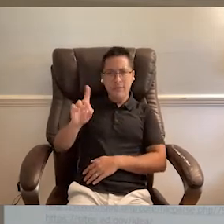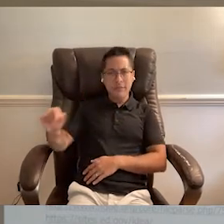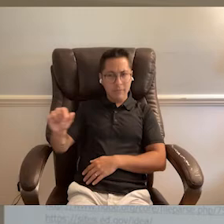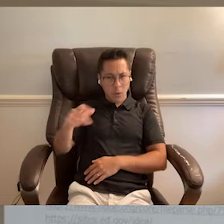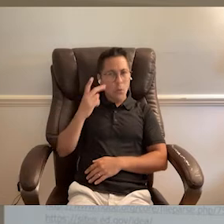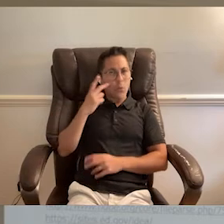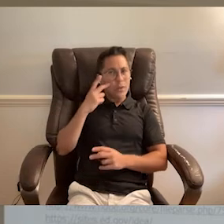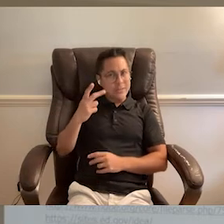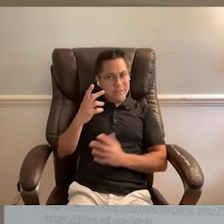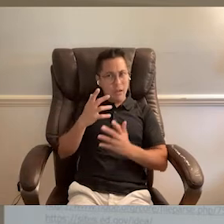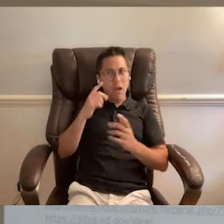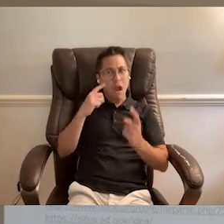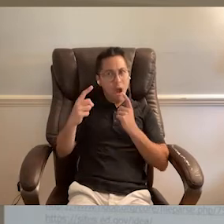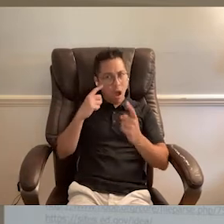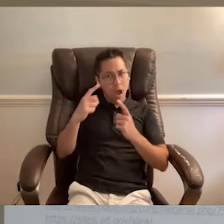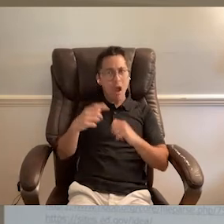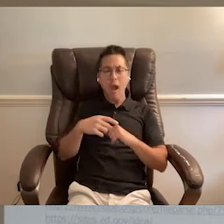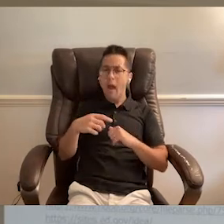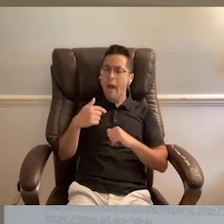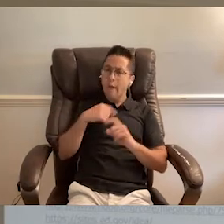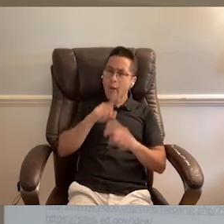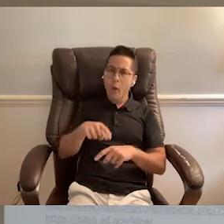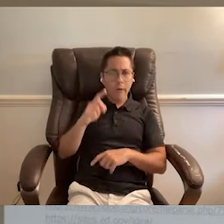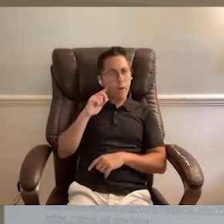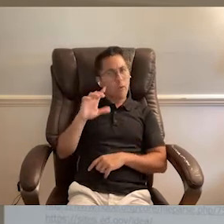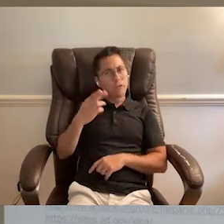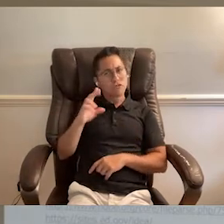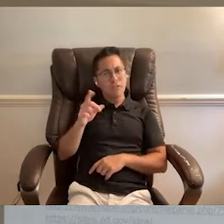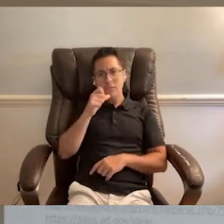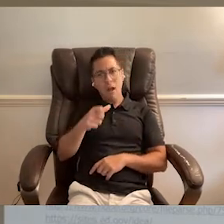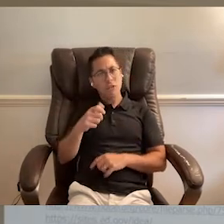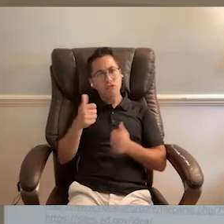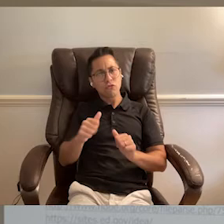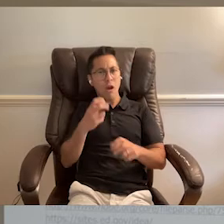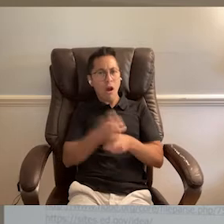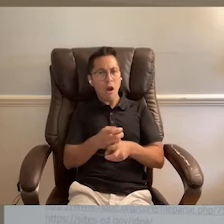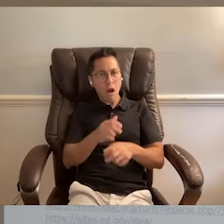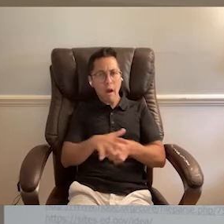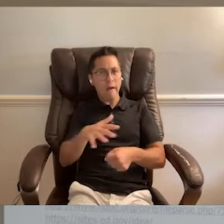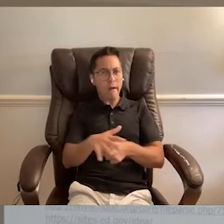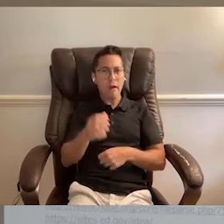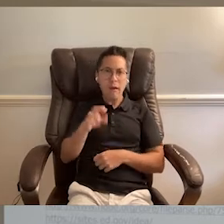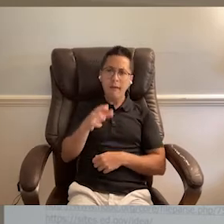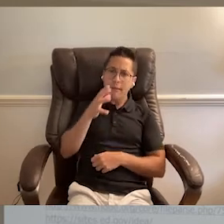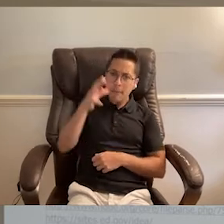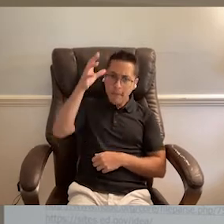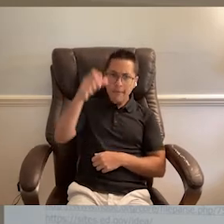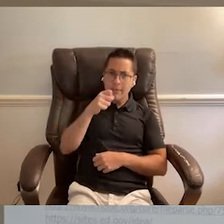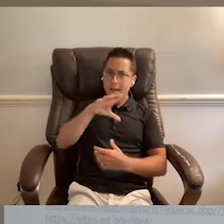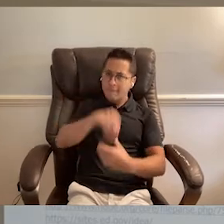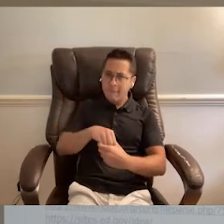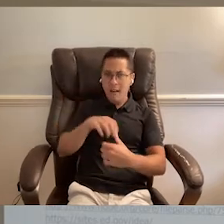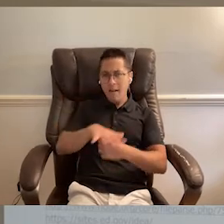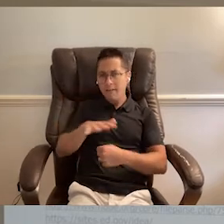in and we hear the child's just not trying hard enough, or or the parent's not involved enough, or this or that.